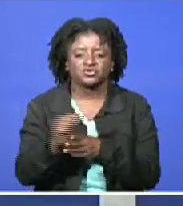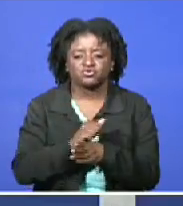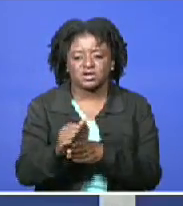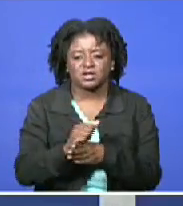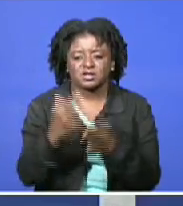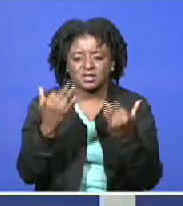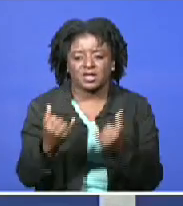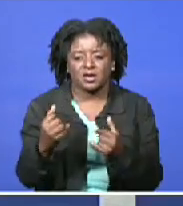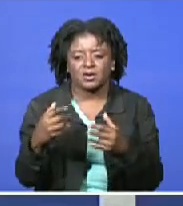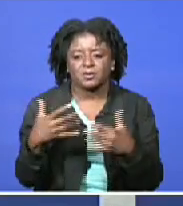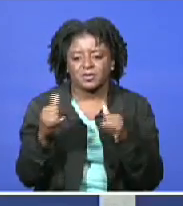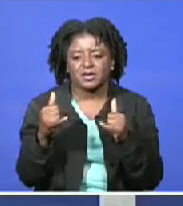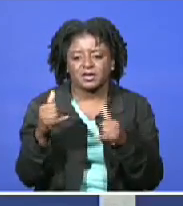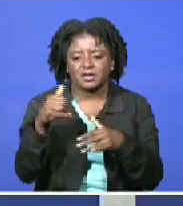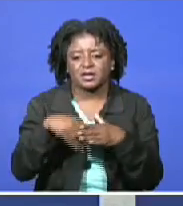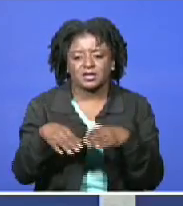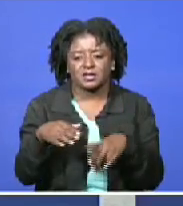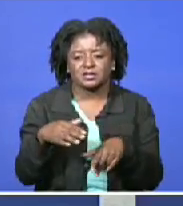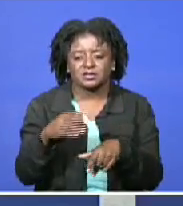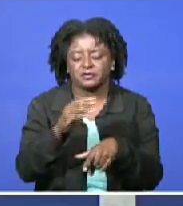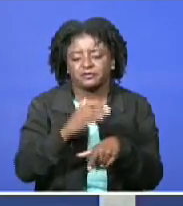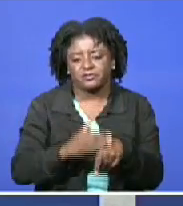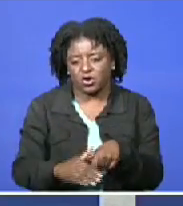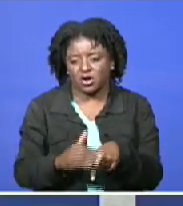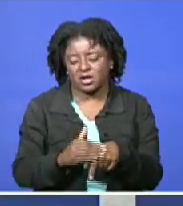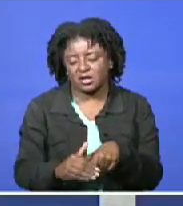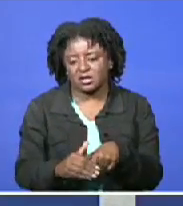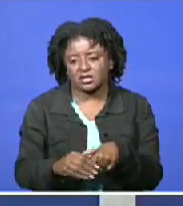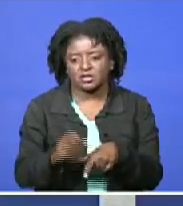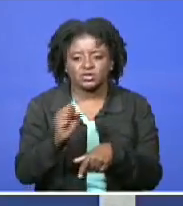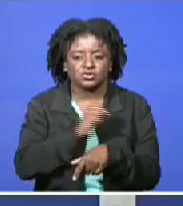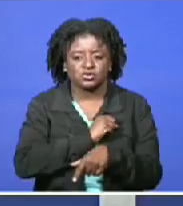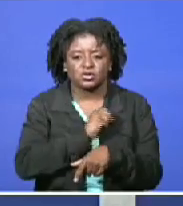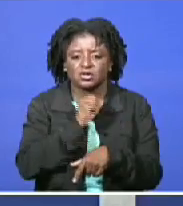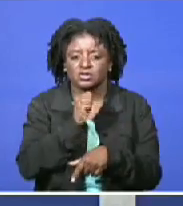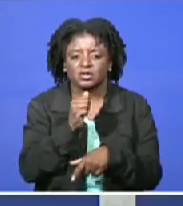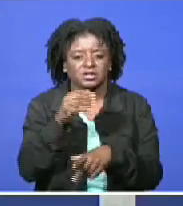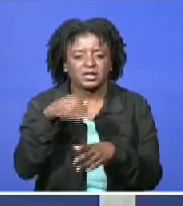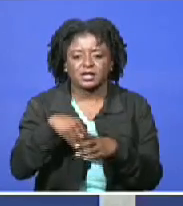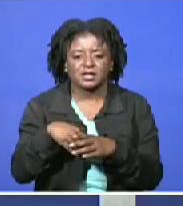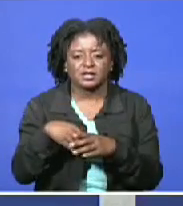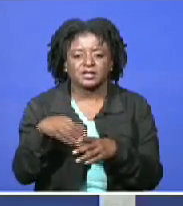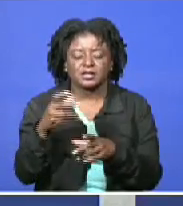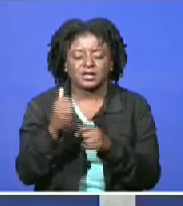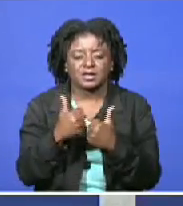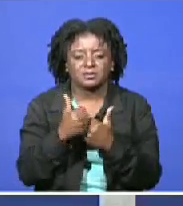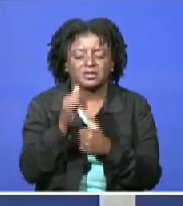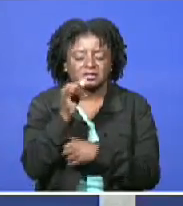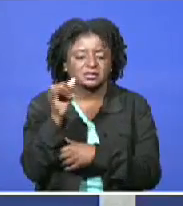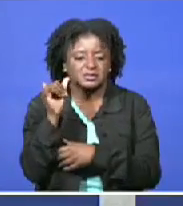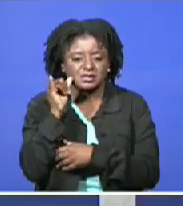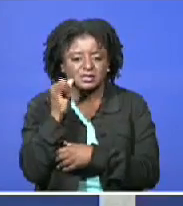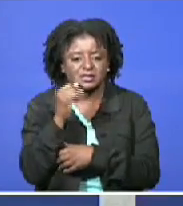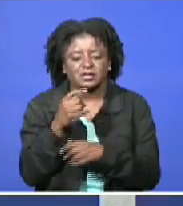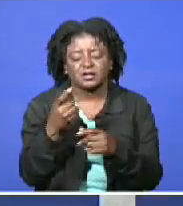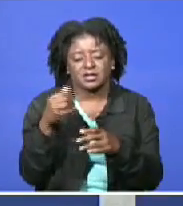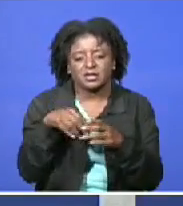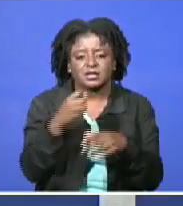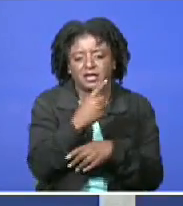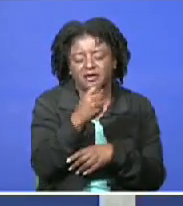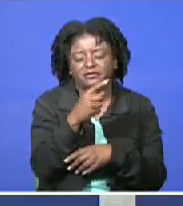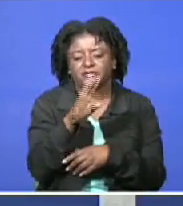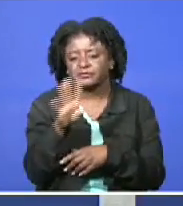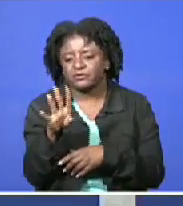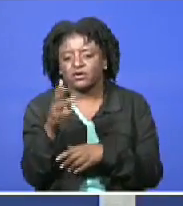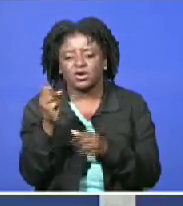in the Grapefruit League in Port St. Lucie, Florida. Short did not get in the game yesterday in an 11-4 loss to the New York Yankees, nor did he play